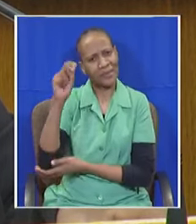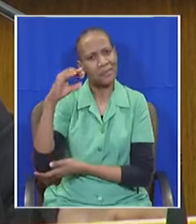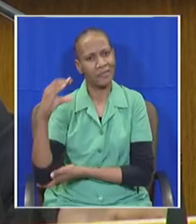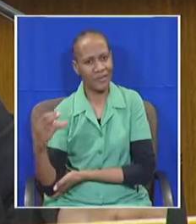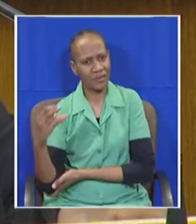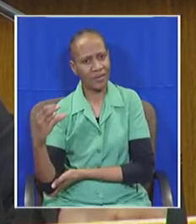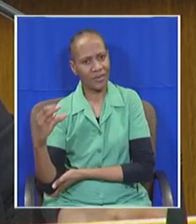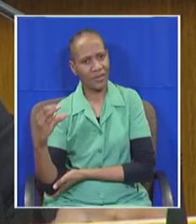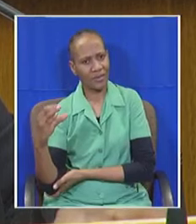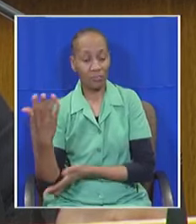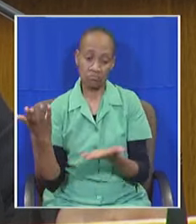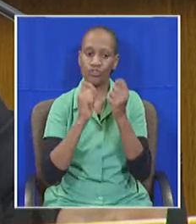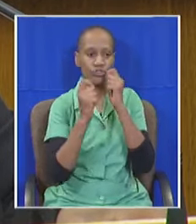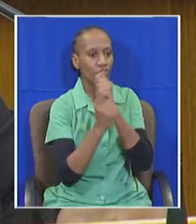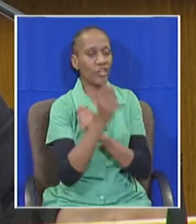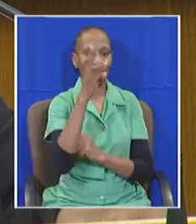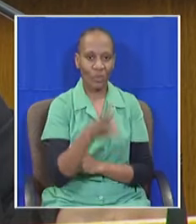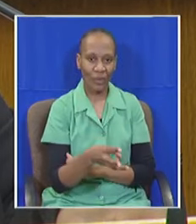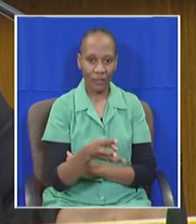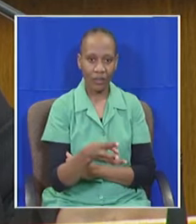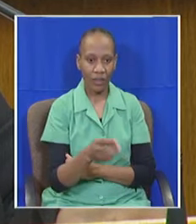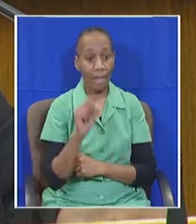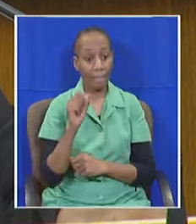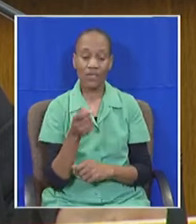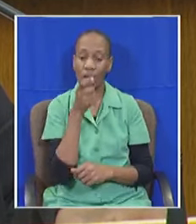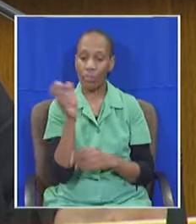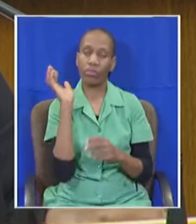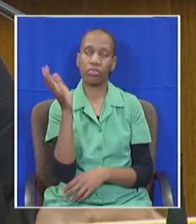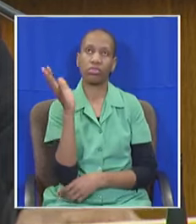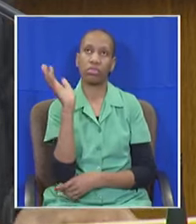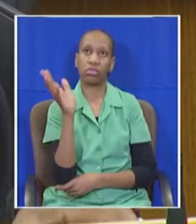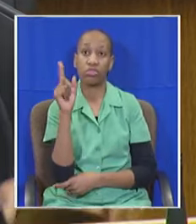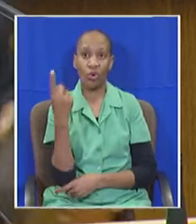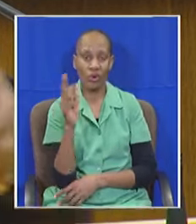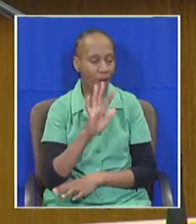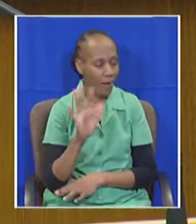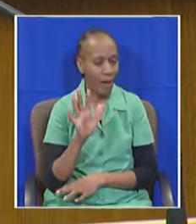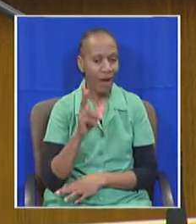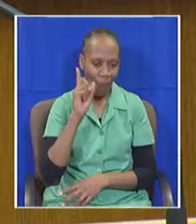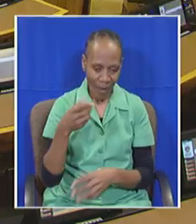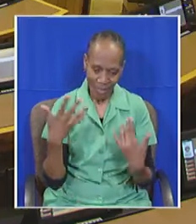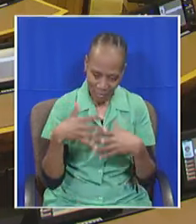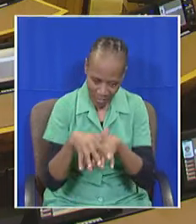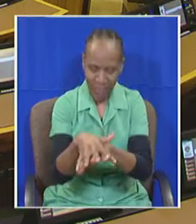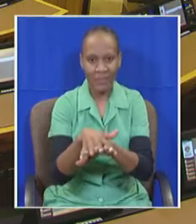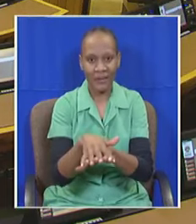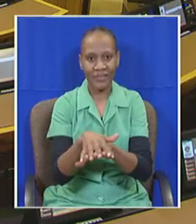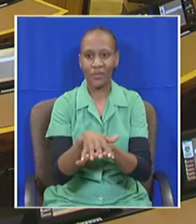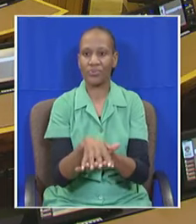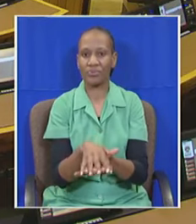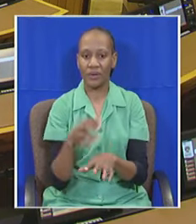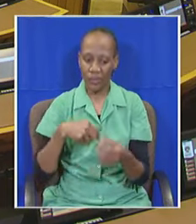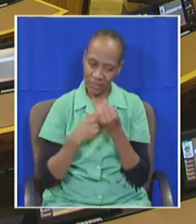daarom sien ons uit daarna, om en daarom ondersteun ons dit. Dankie. Thank you.